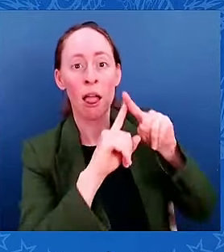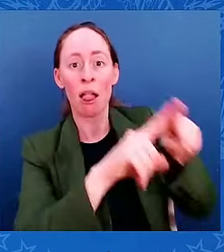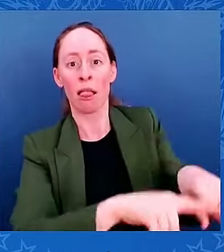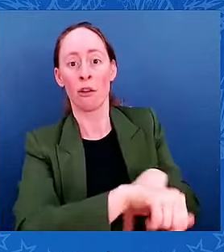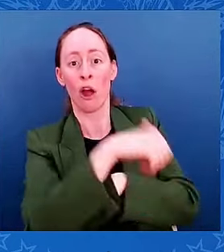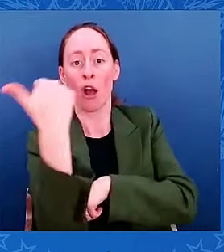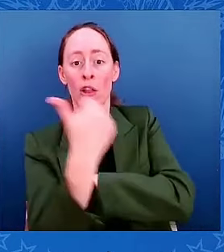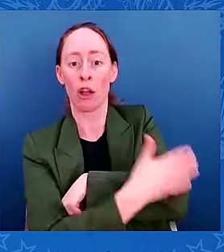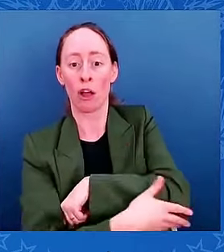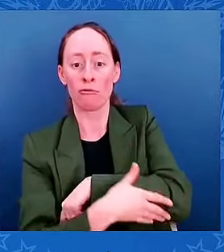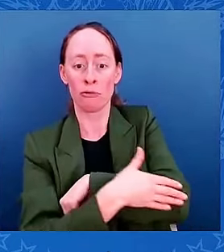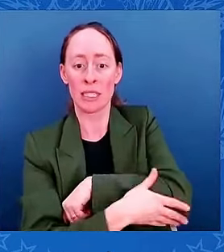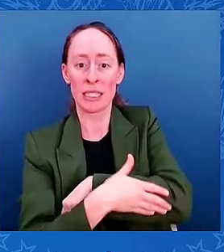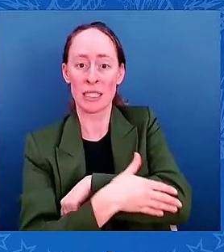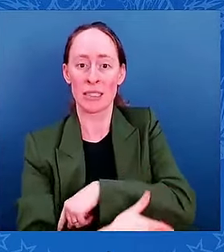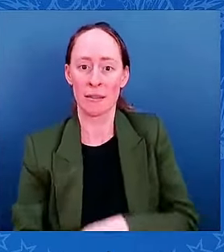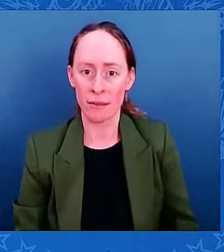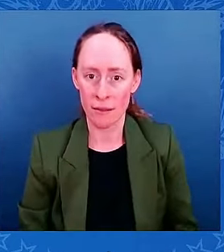can.